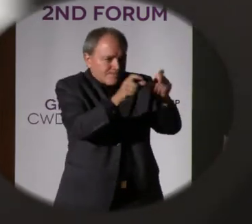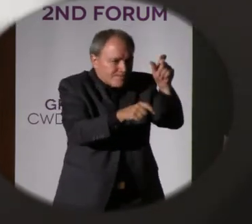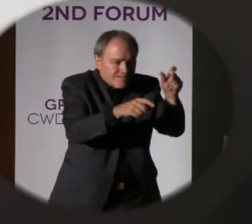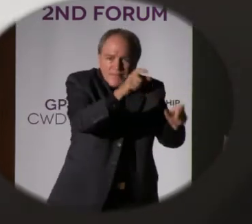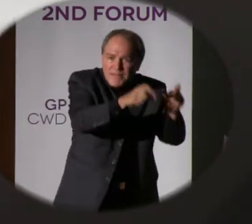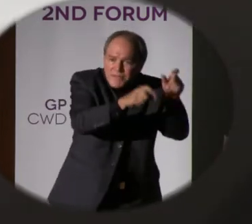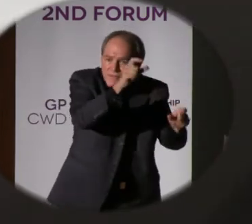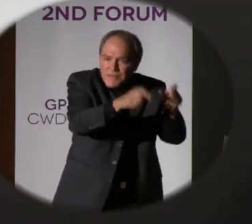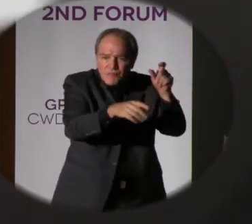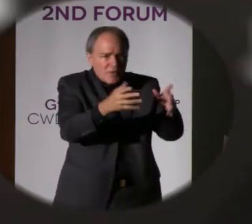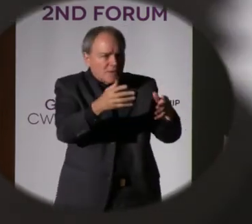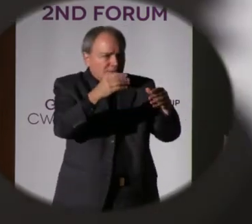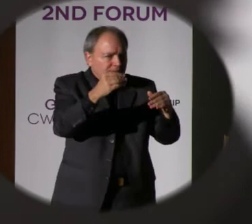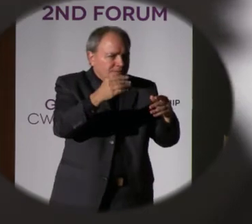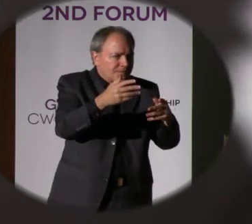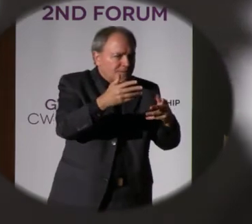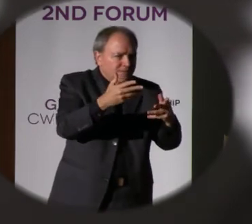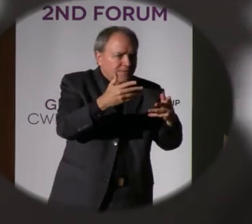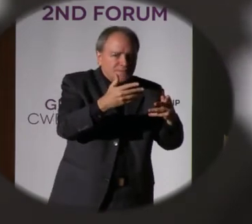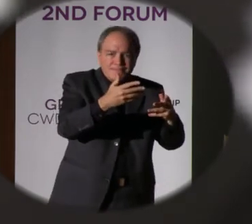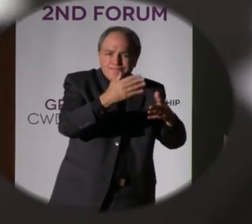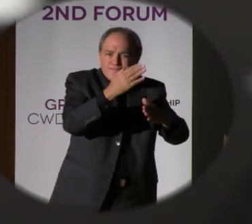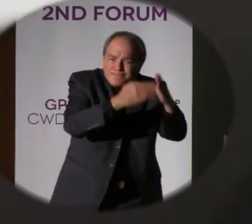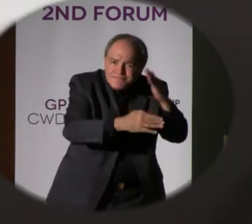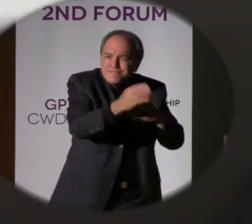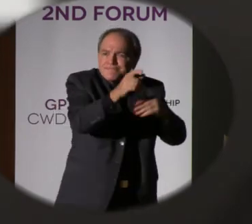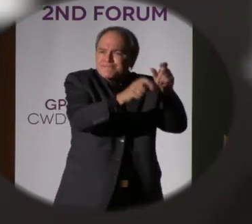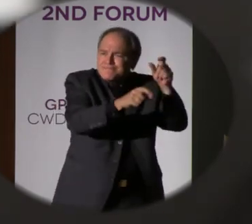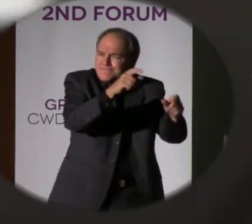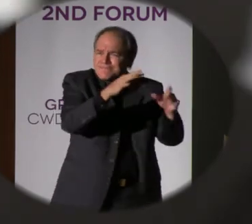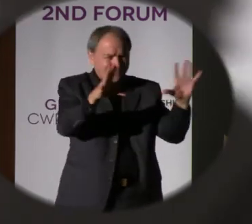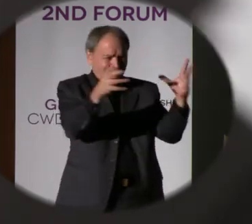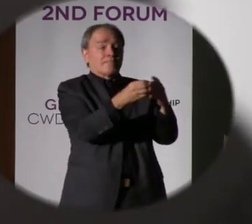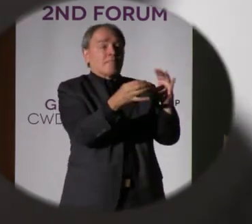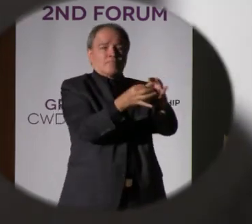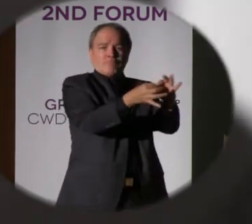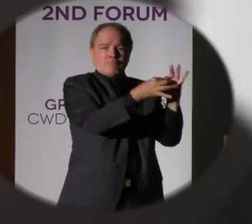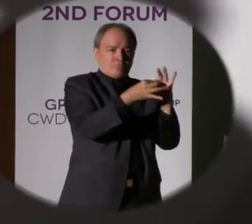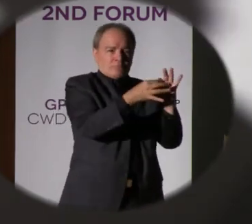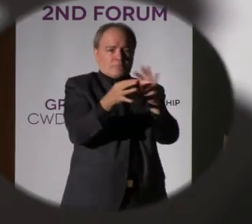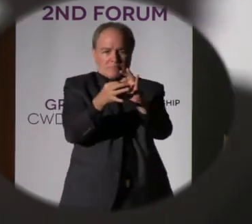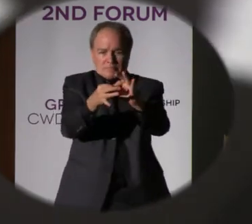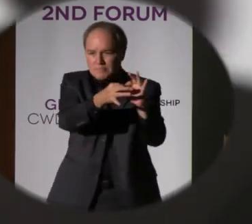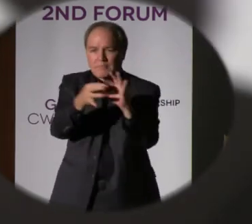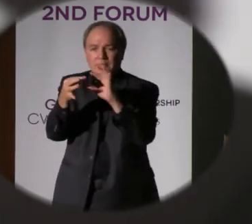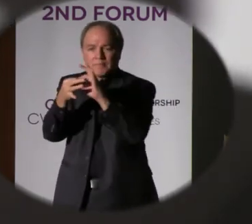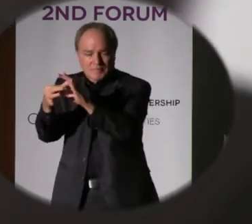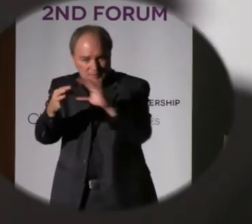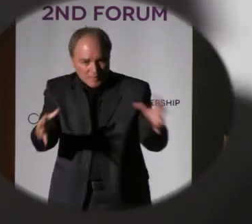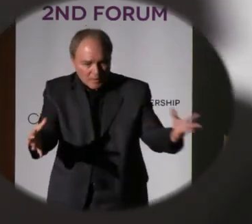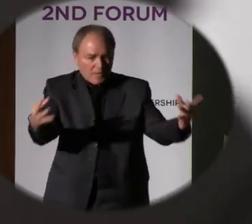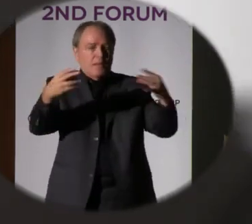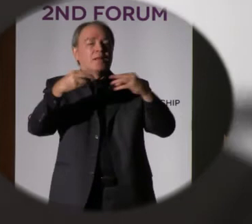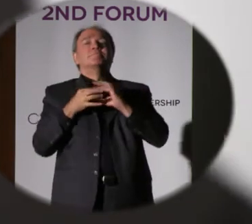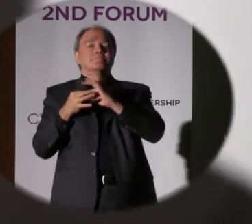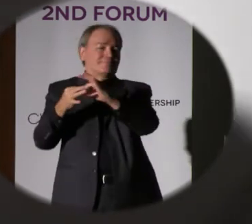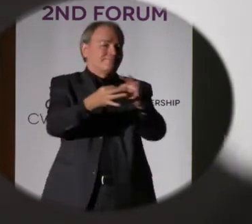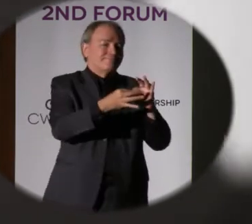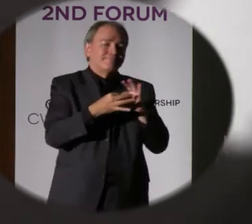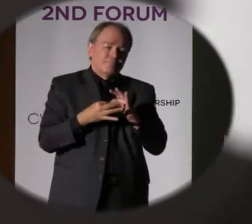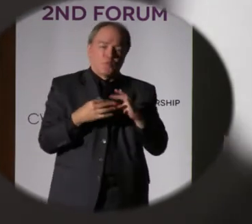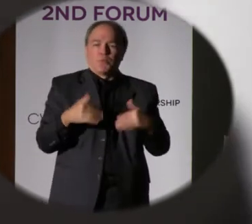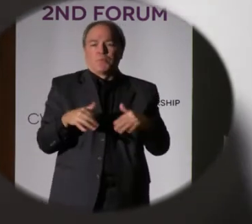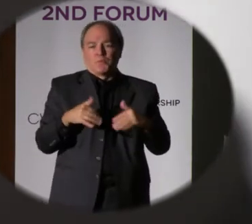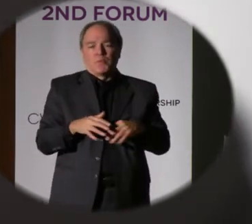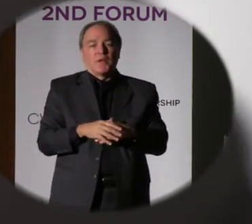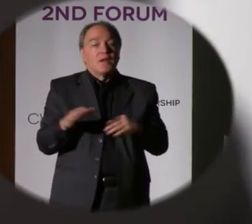individuals, to really put their expertise and energy into this partnership. We're pleased today to have partners from